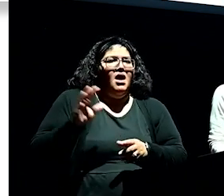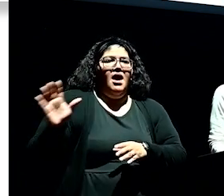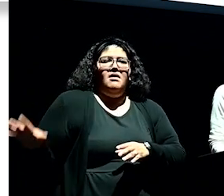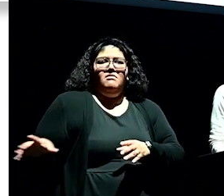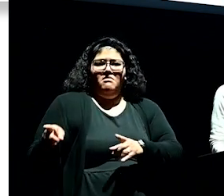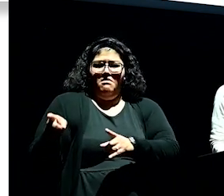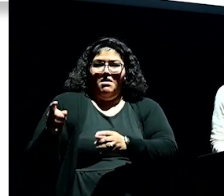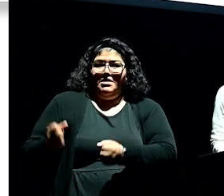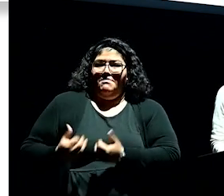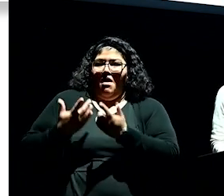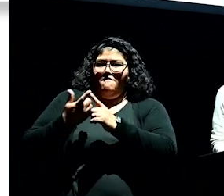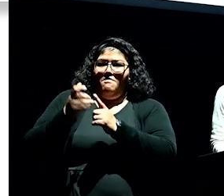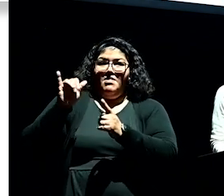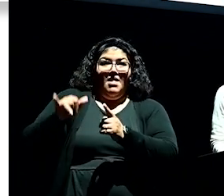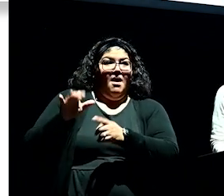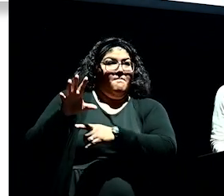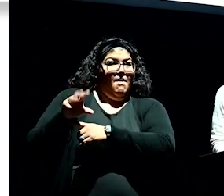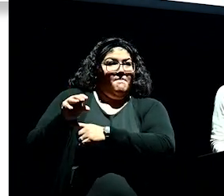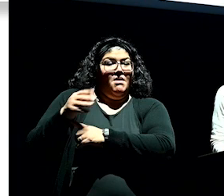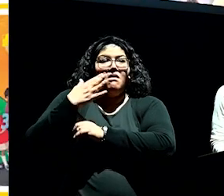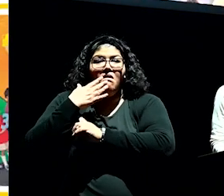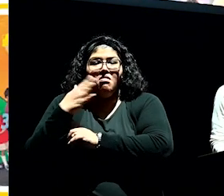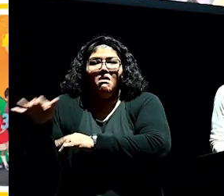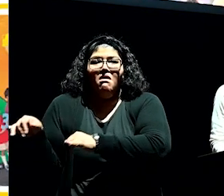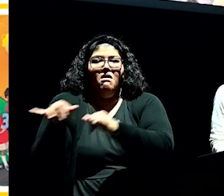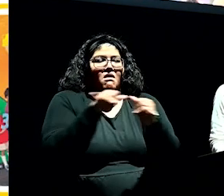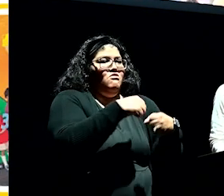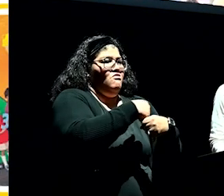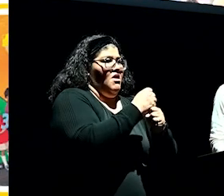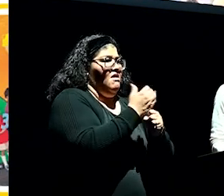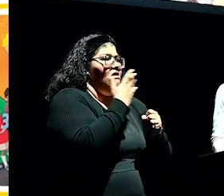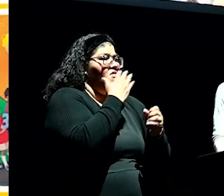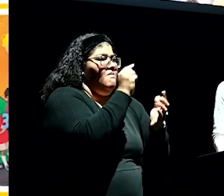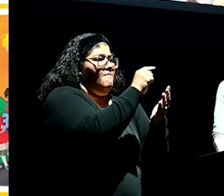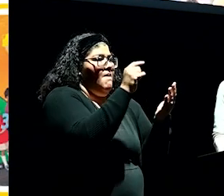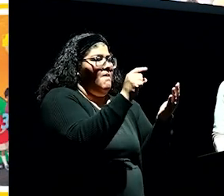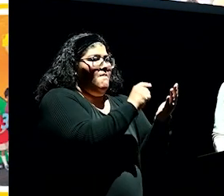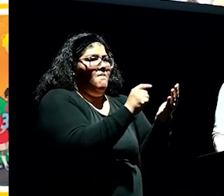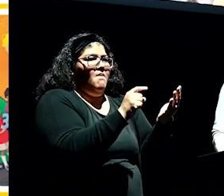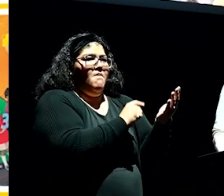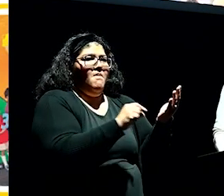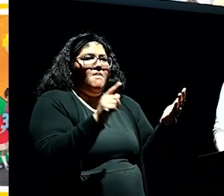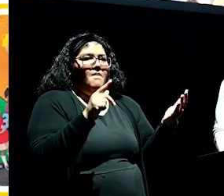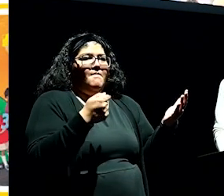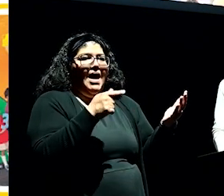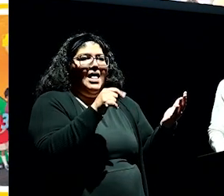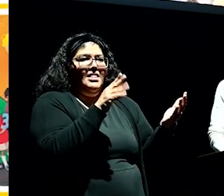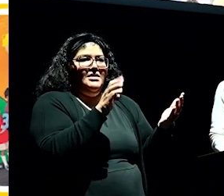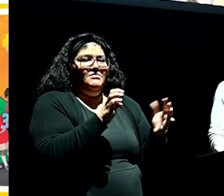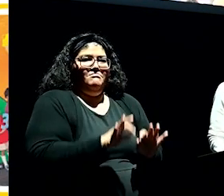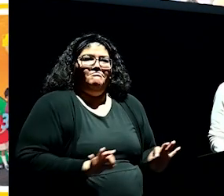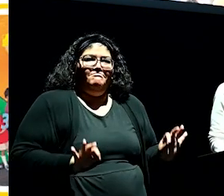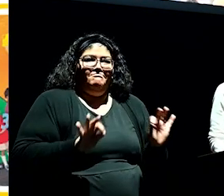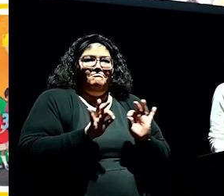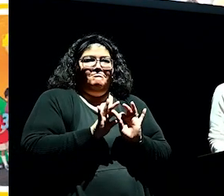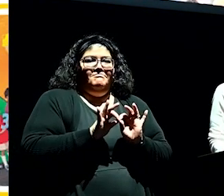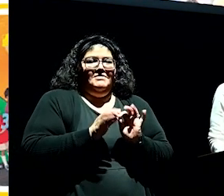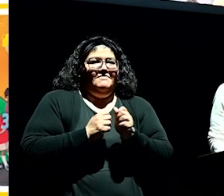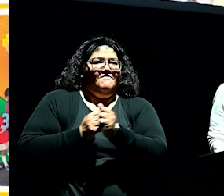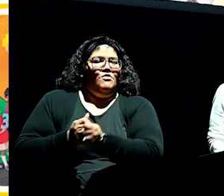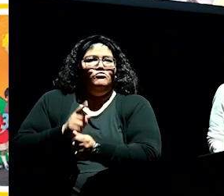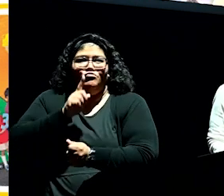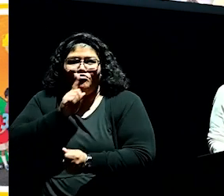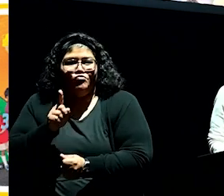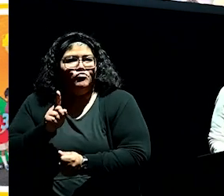by the Muppets. And then we did dozens and dozens of